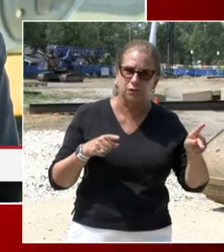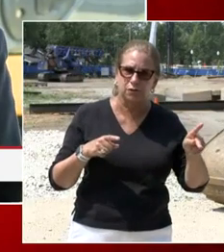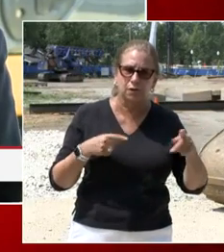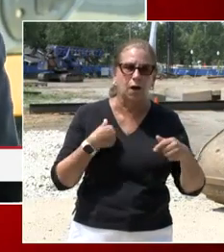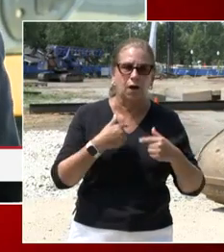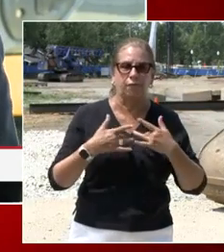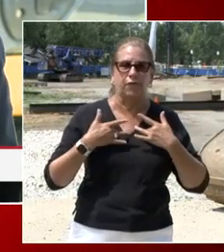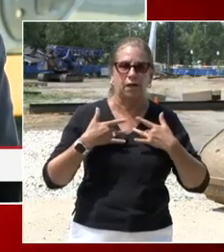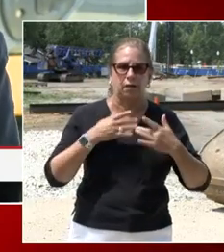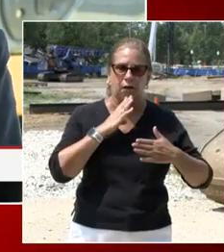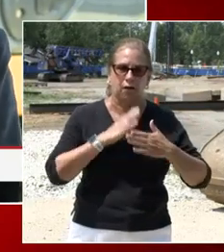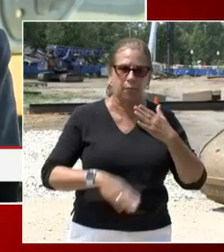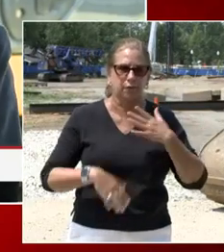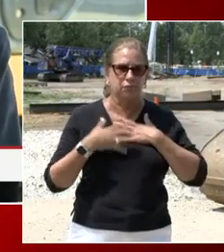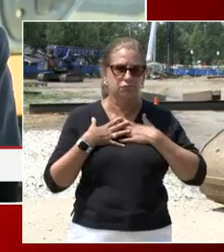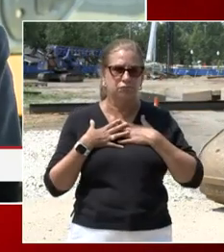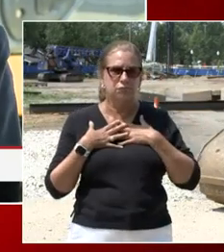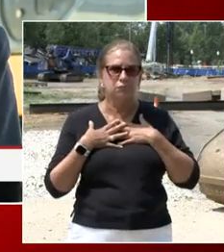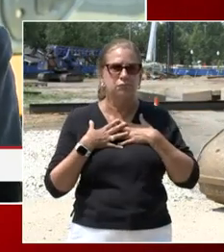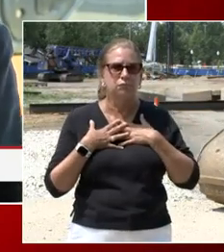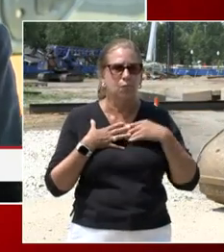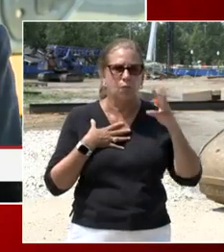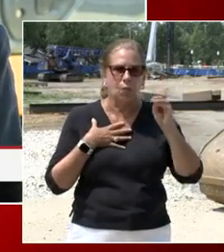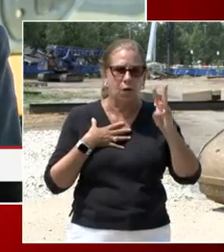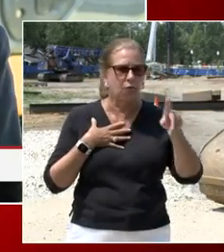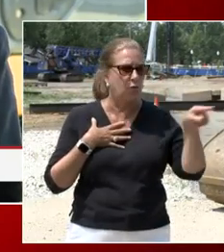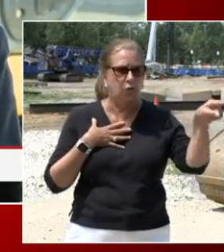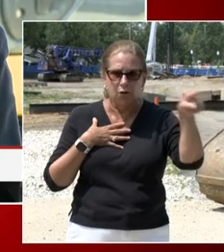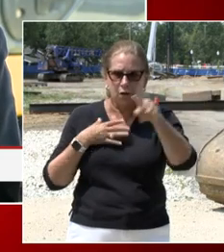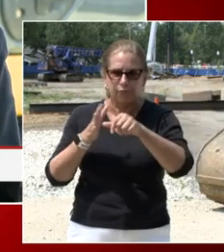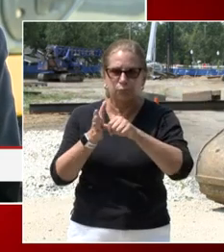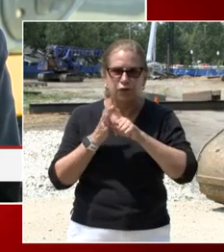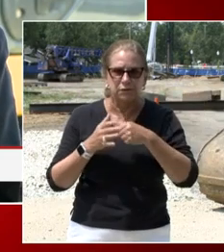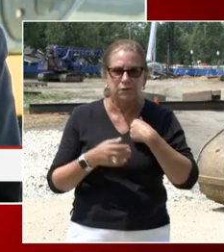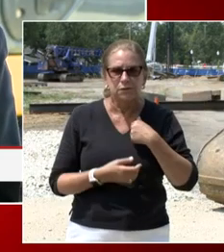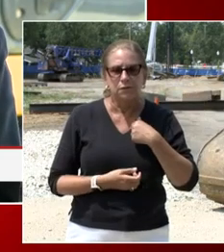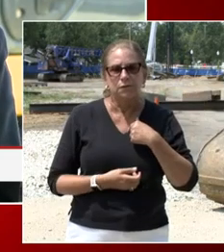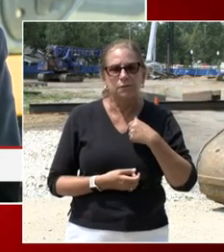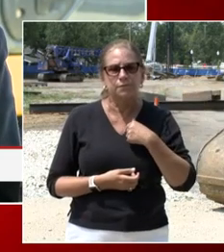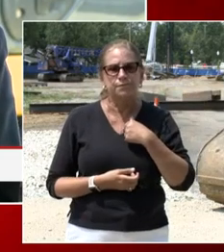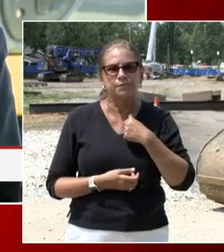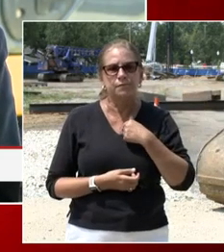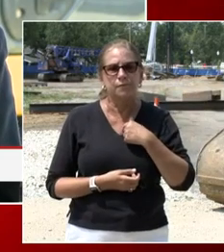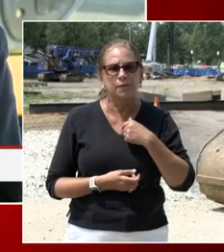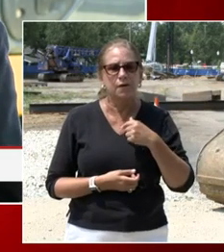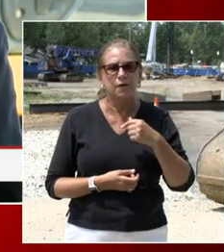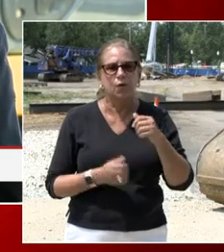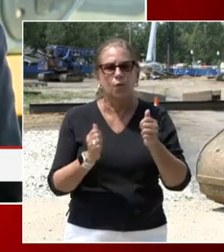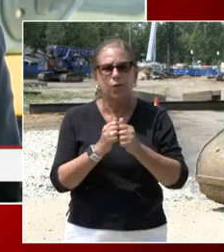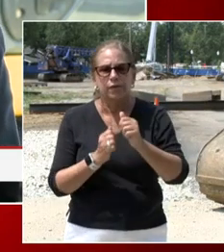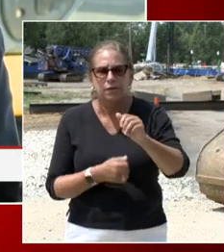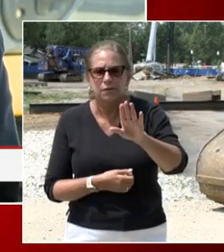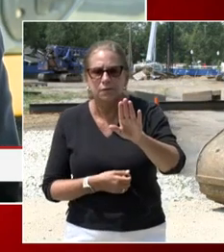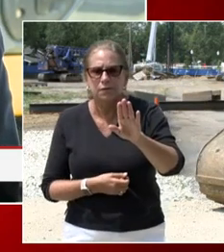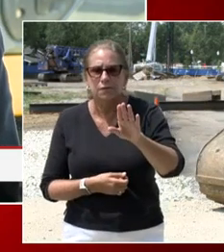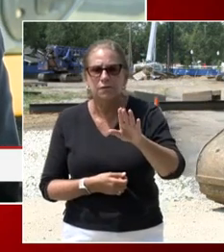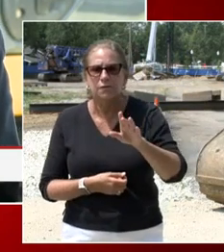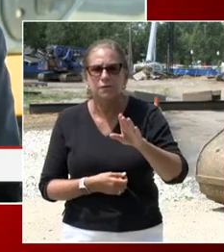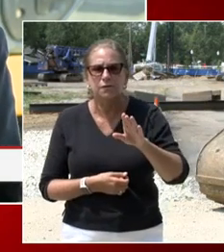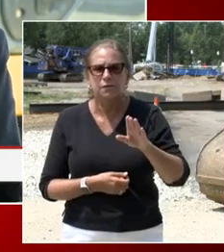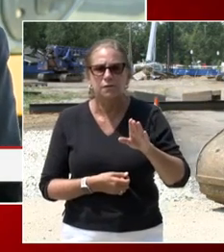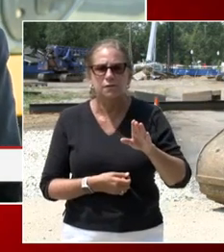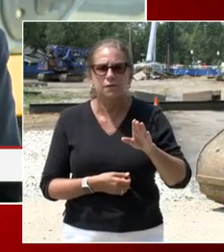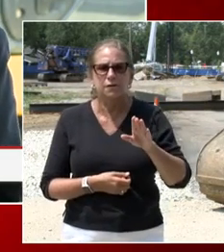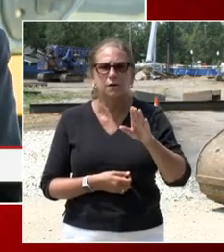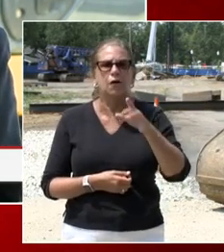managing partner at Red Brick LMD. I am honored to be with all of you today and the community members and neighbors